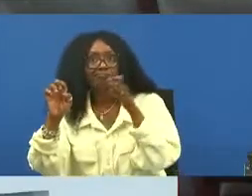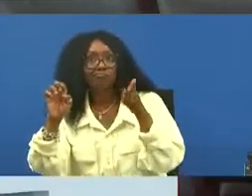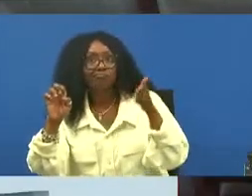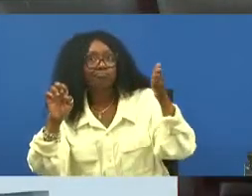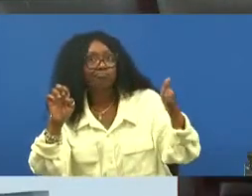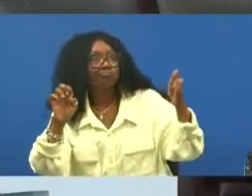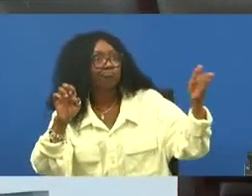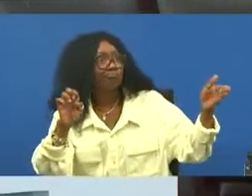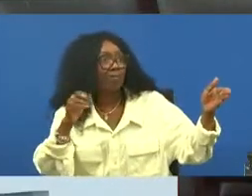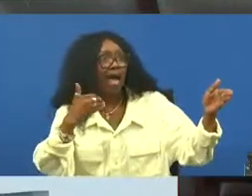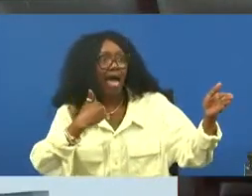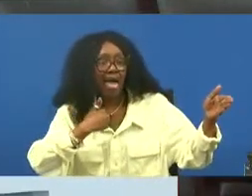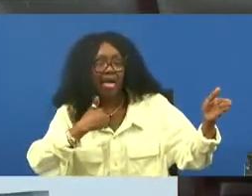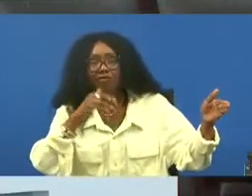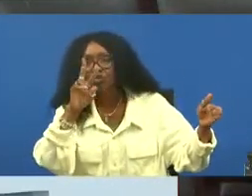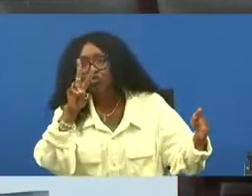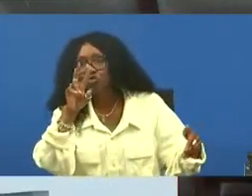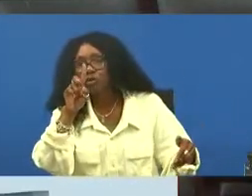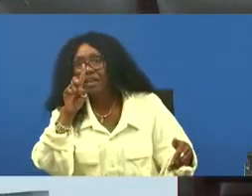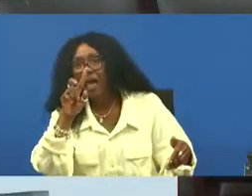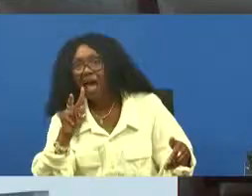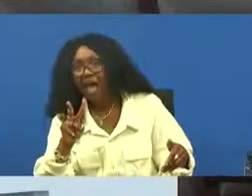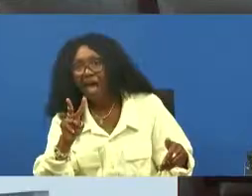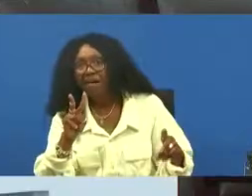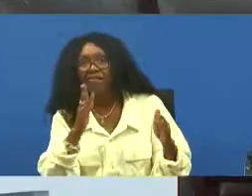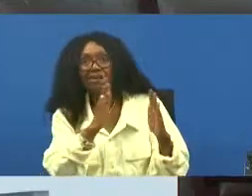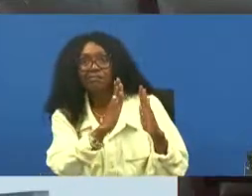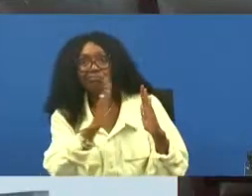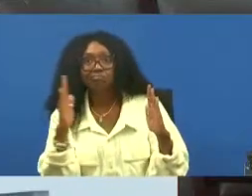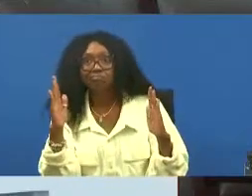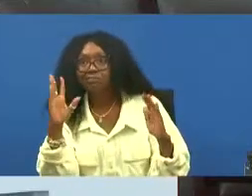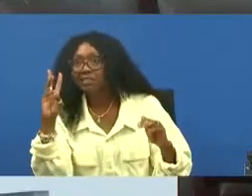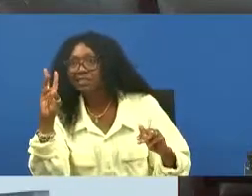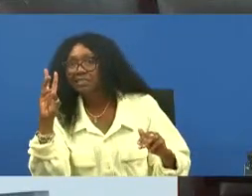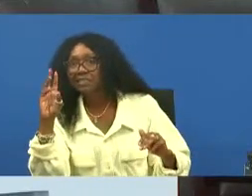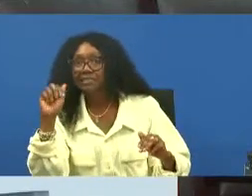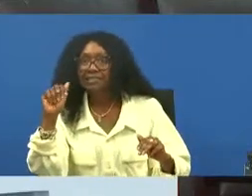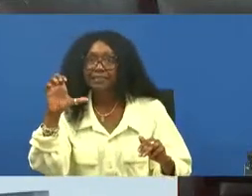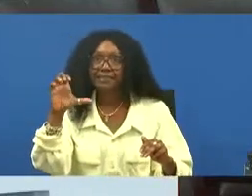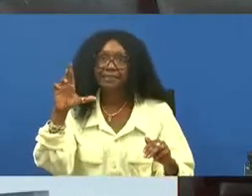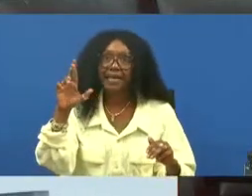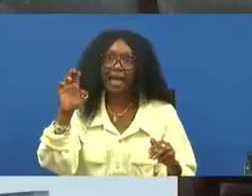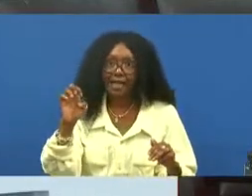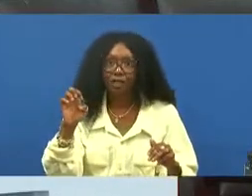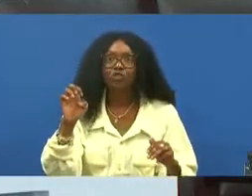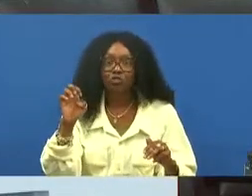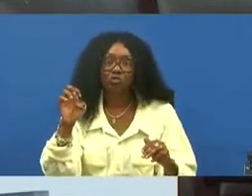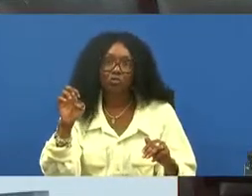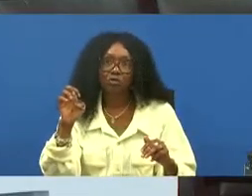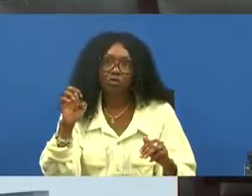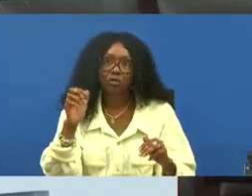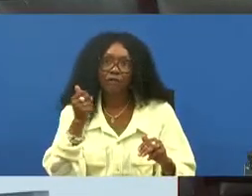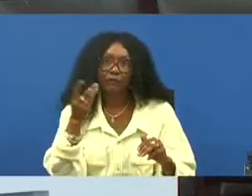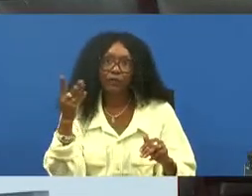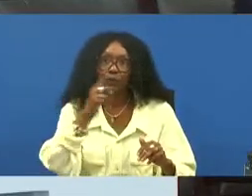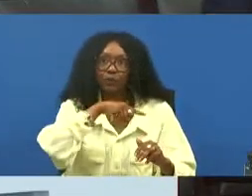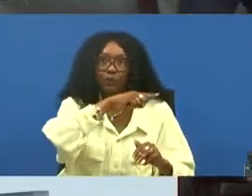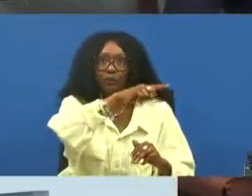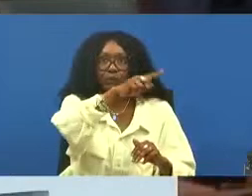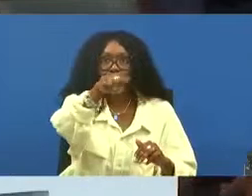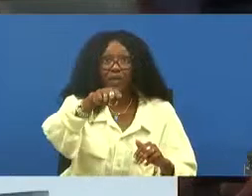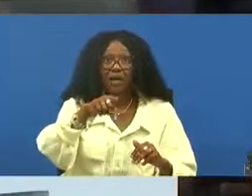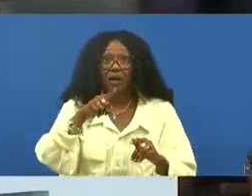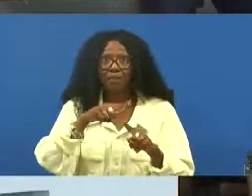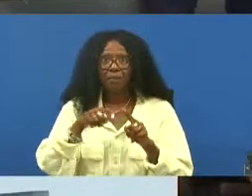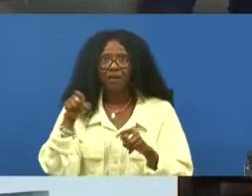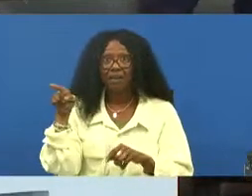maybe 6. And these houses that are y'all trying to put in there, or they are, is